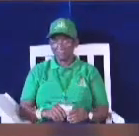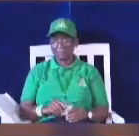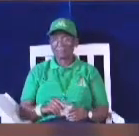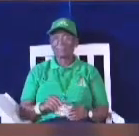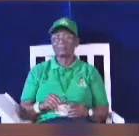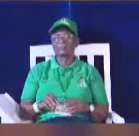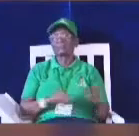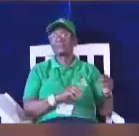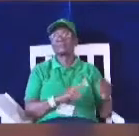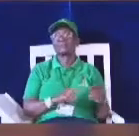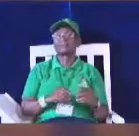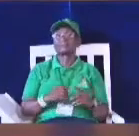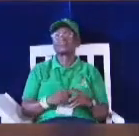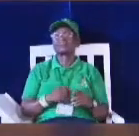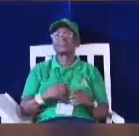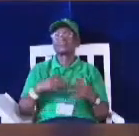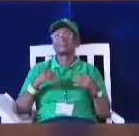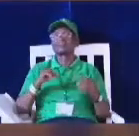wholeness.